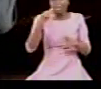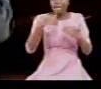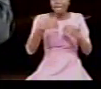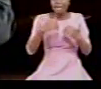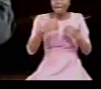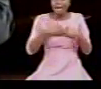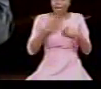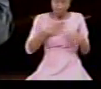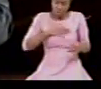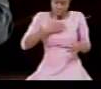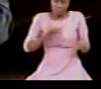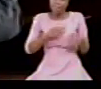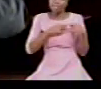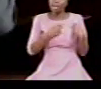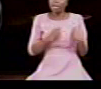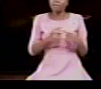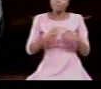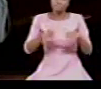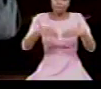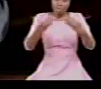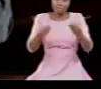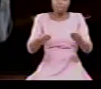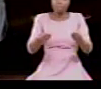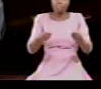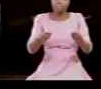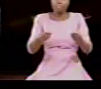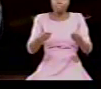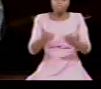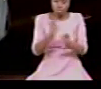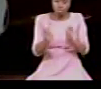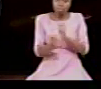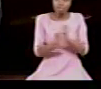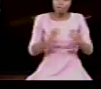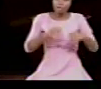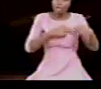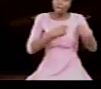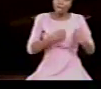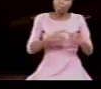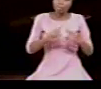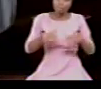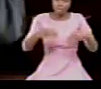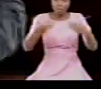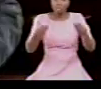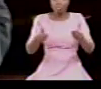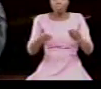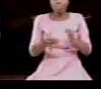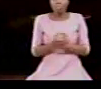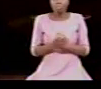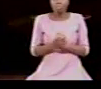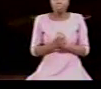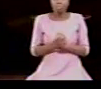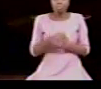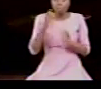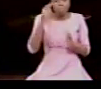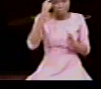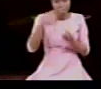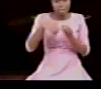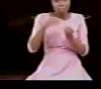heart to give. Transformed heart to give. Do you think about